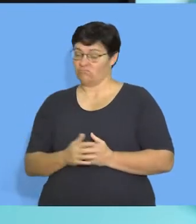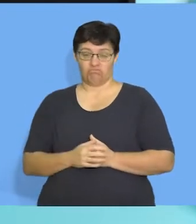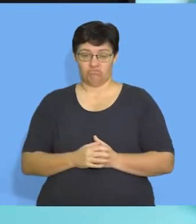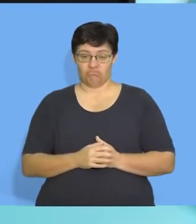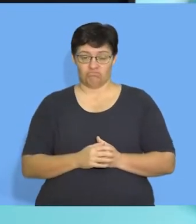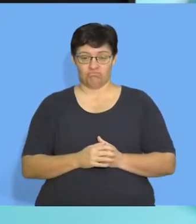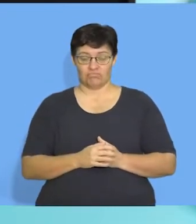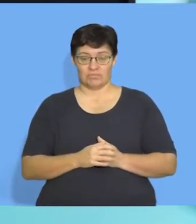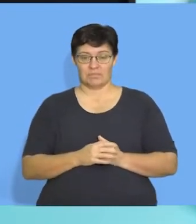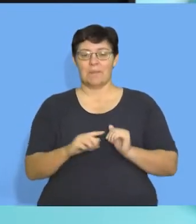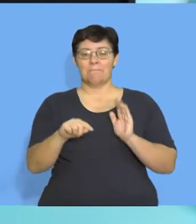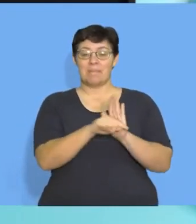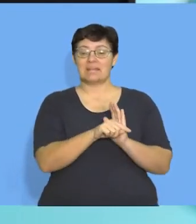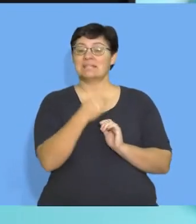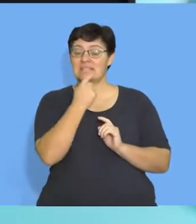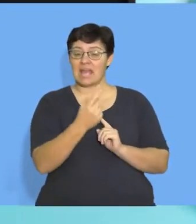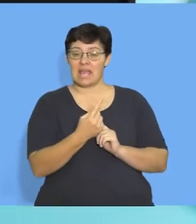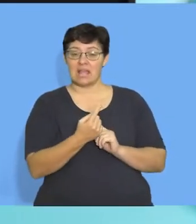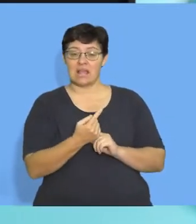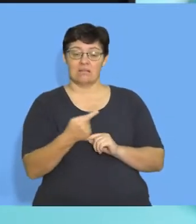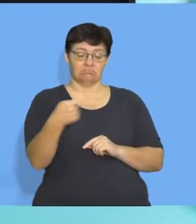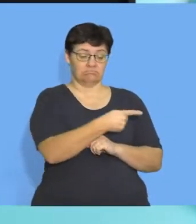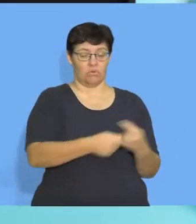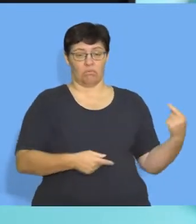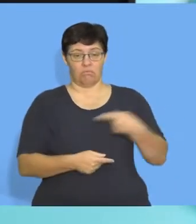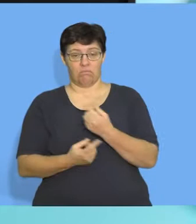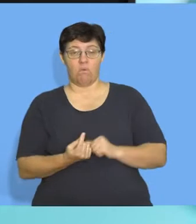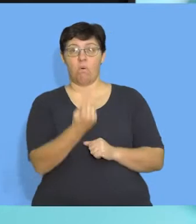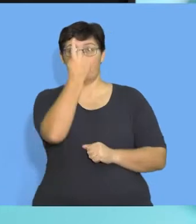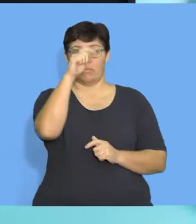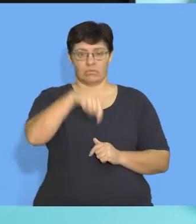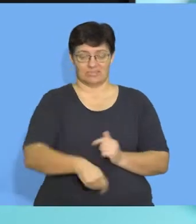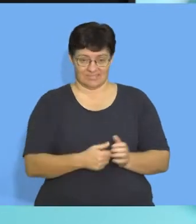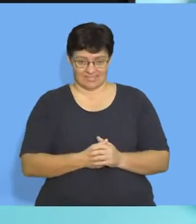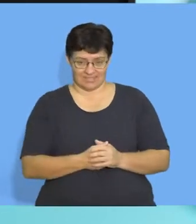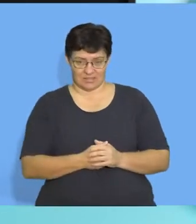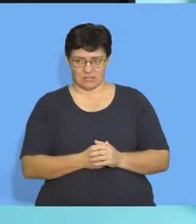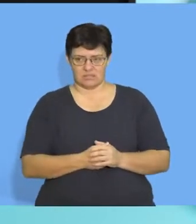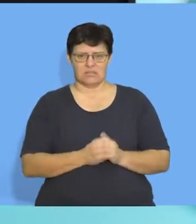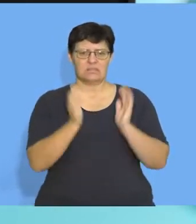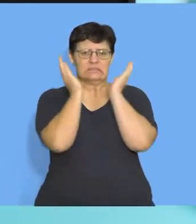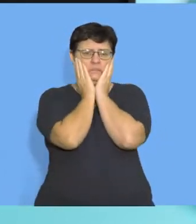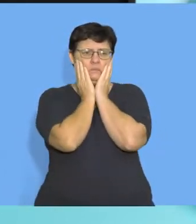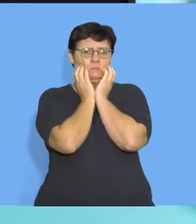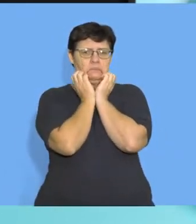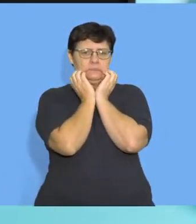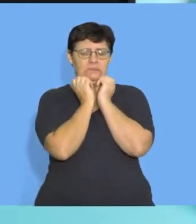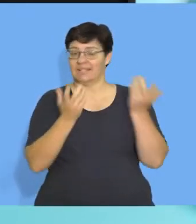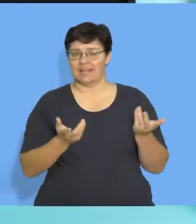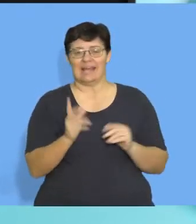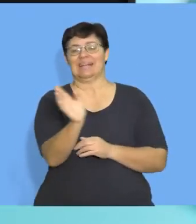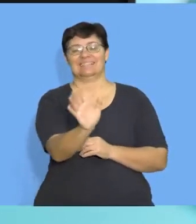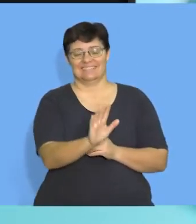The minus tells me direction for vectors, and I can already see you going, this is hard. It's not.